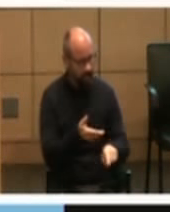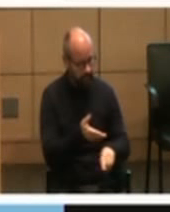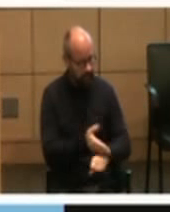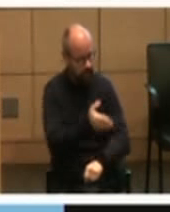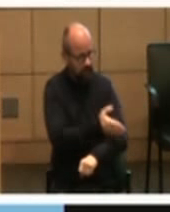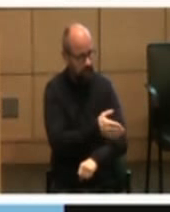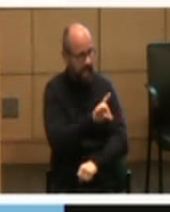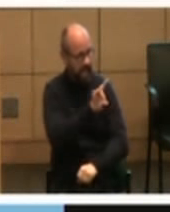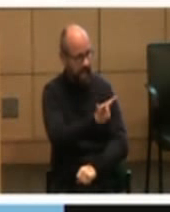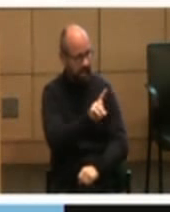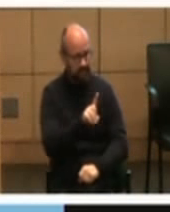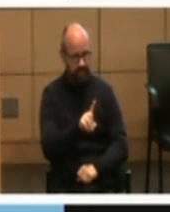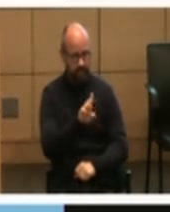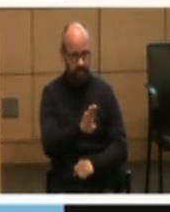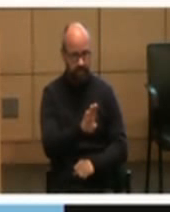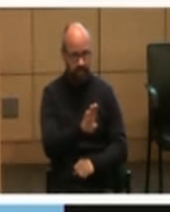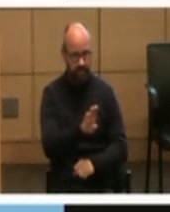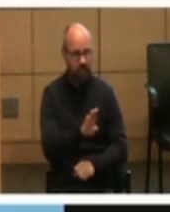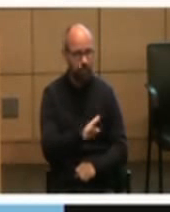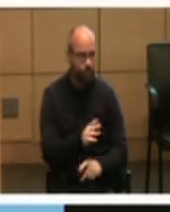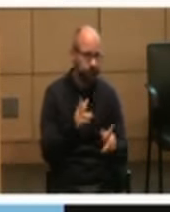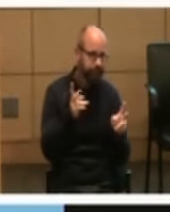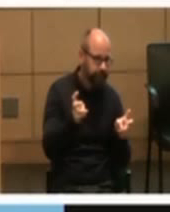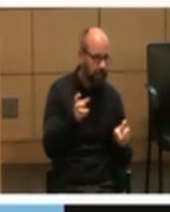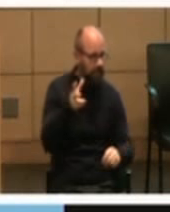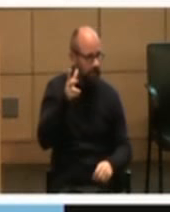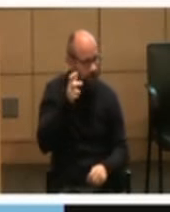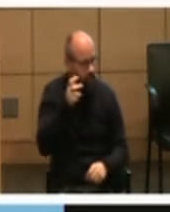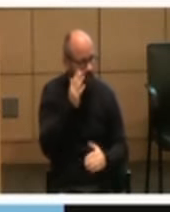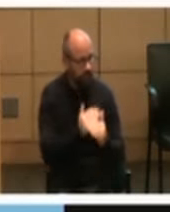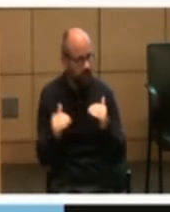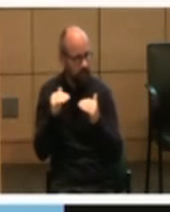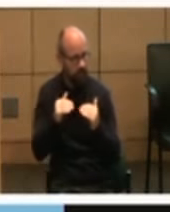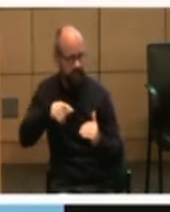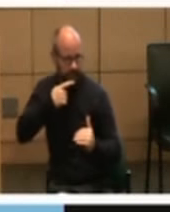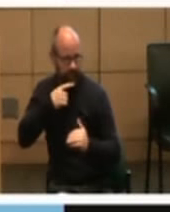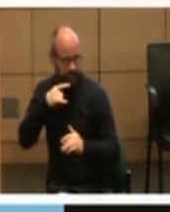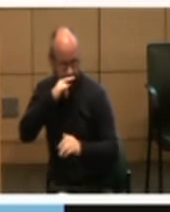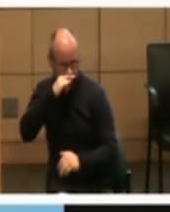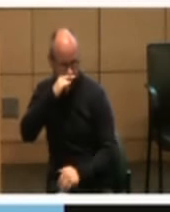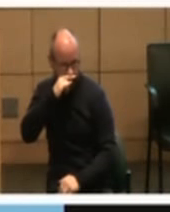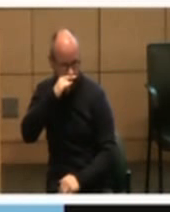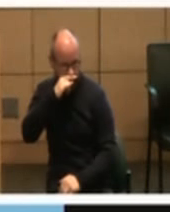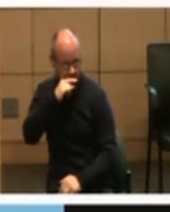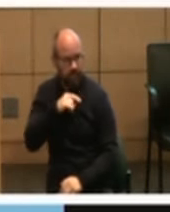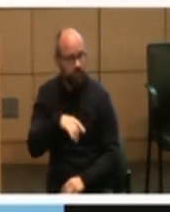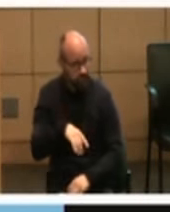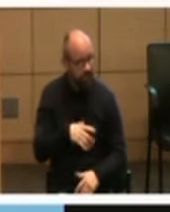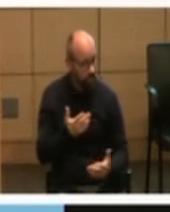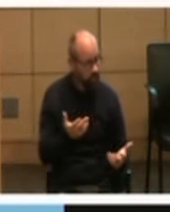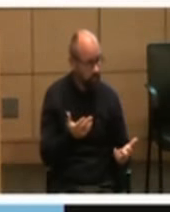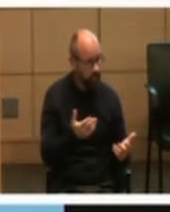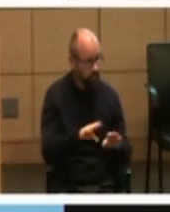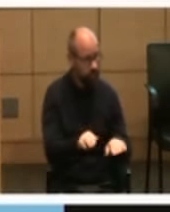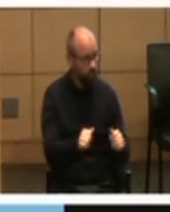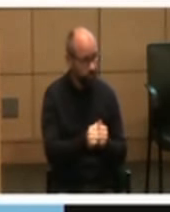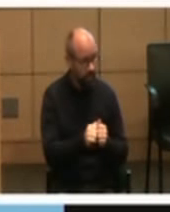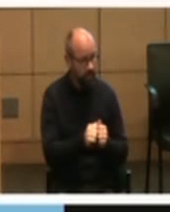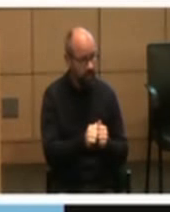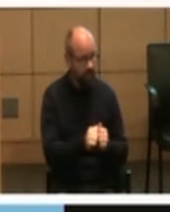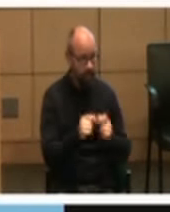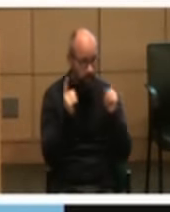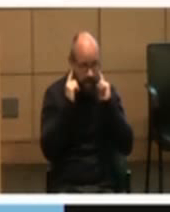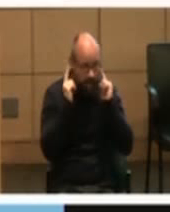we're clearly capturing some more complex listening skills and showing that these children with bilateral hearing loss need that signal